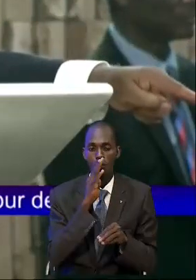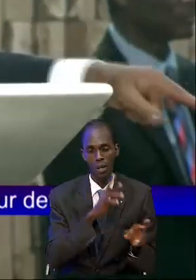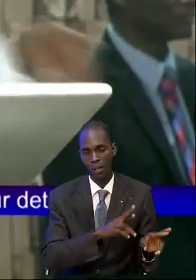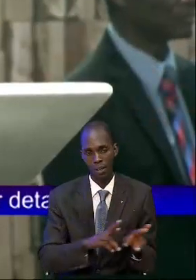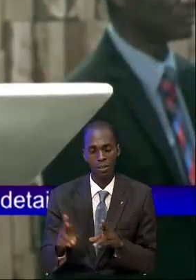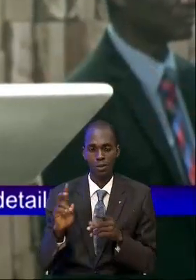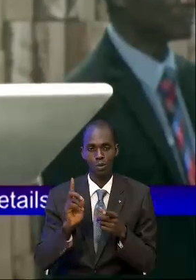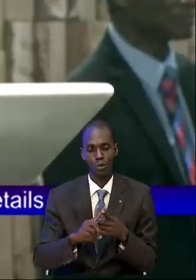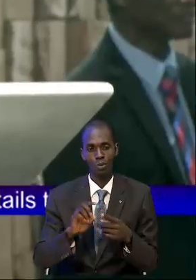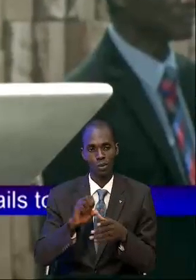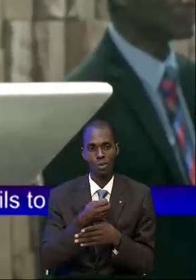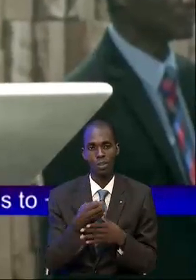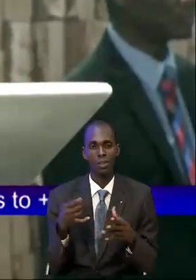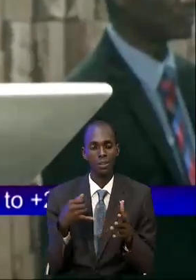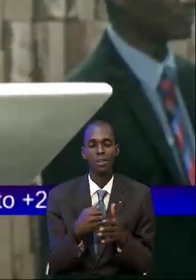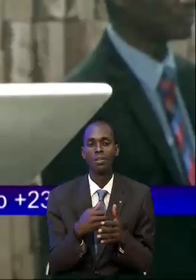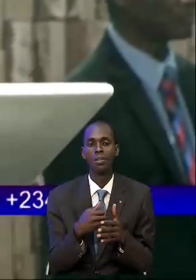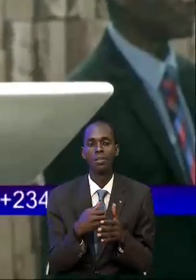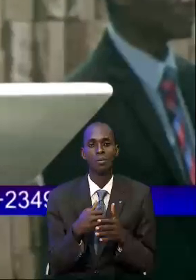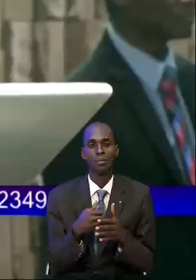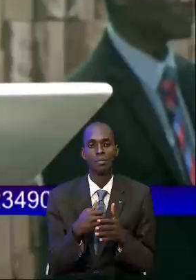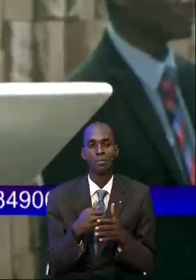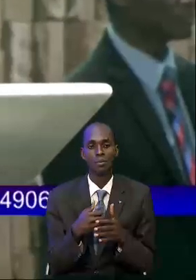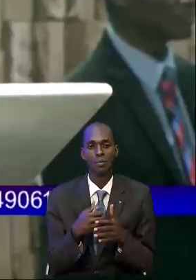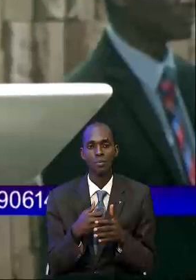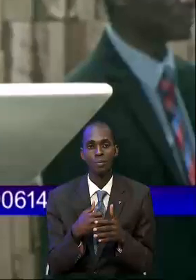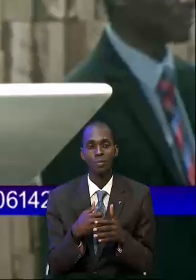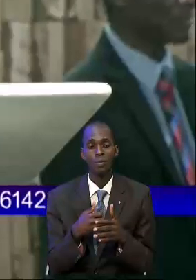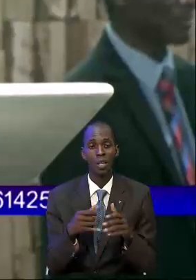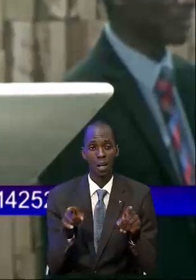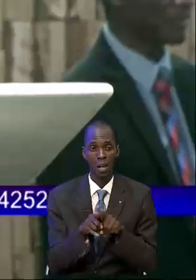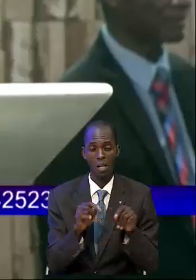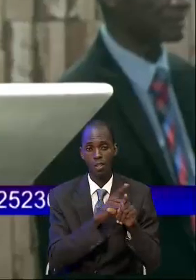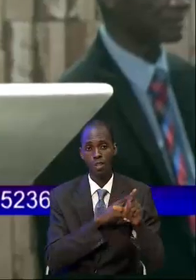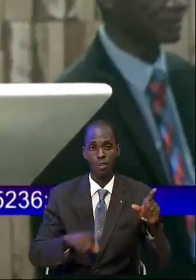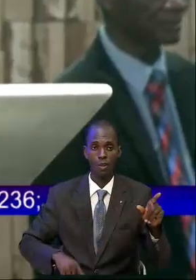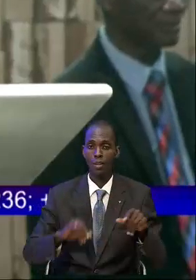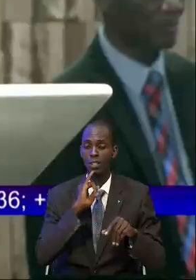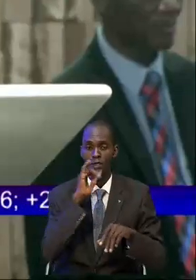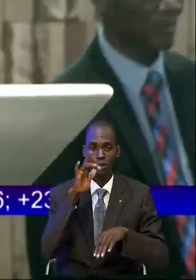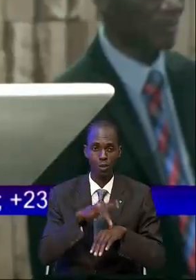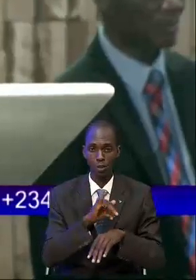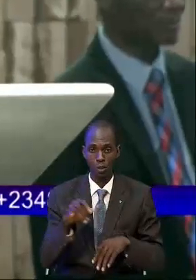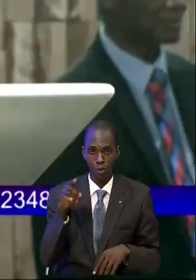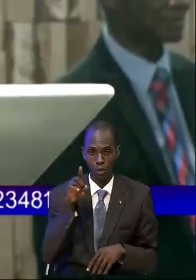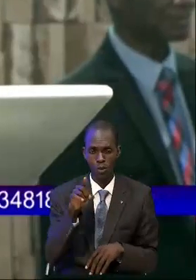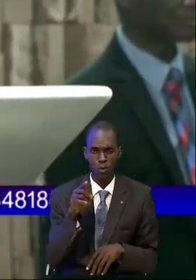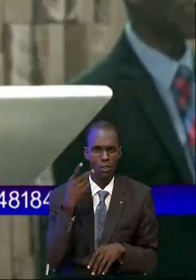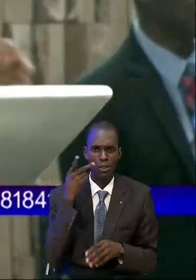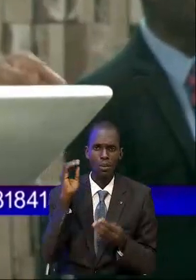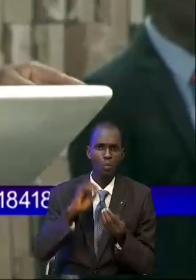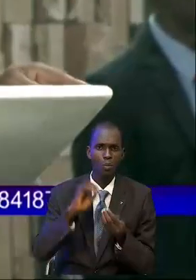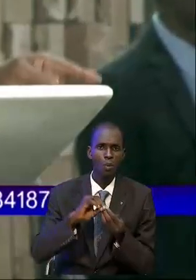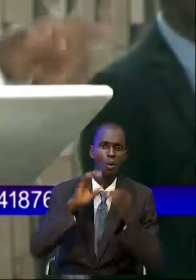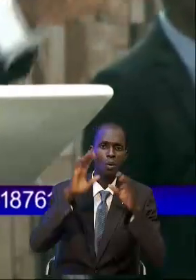come to all seats. From outside, everywhere in all the halls, as the Lord